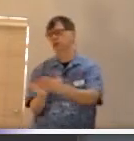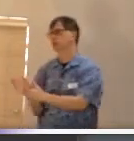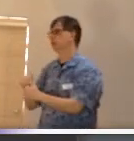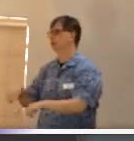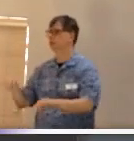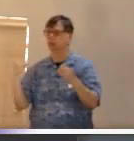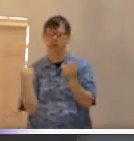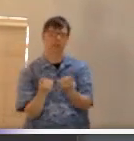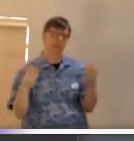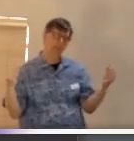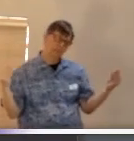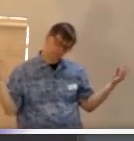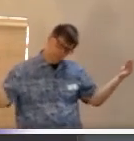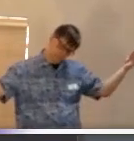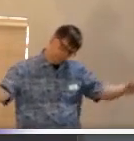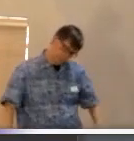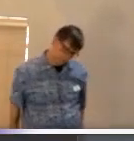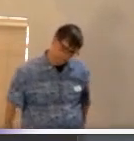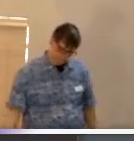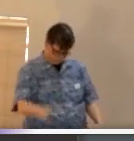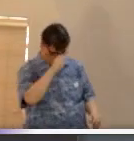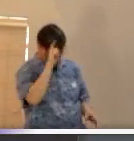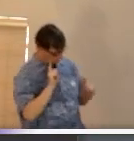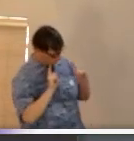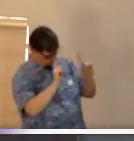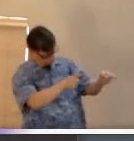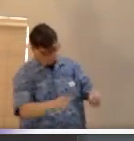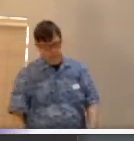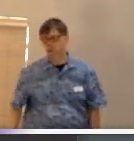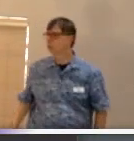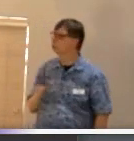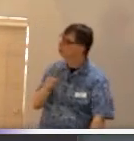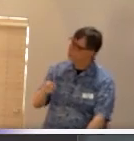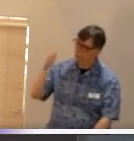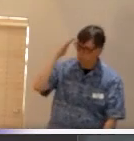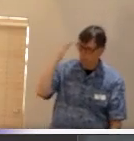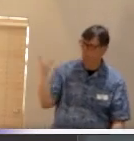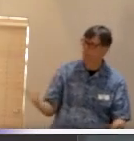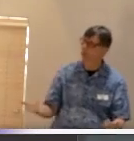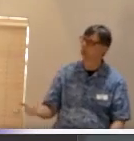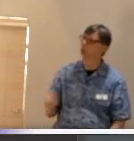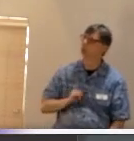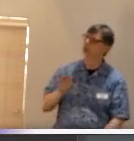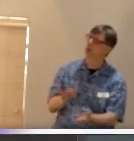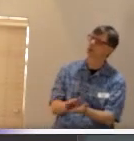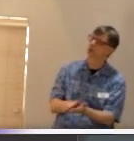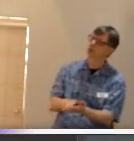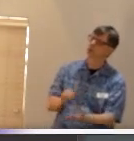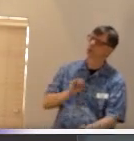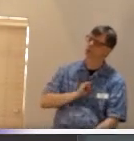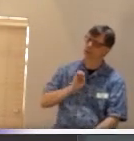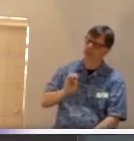their financial prosperity. And he goes, you know what? It's okay, because I'm learning who I am, which is